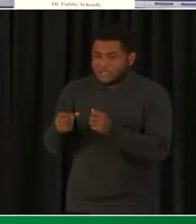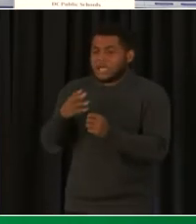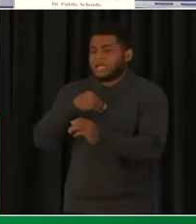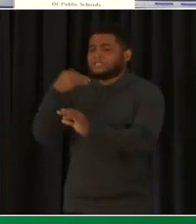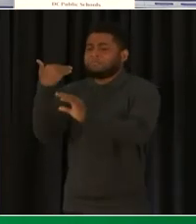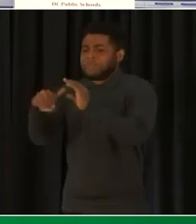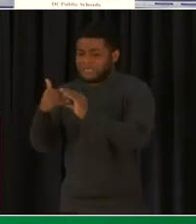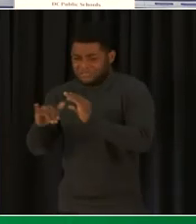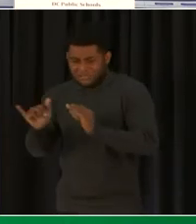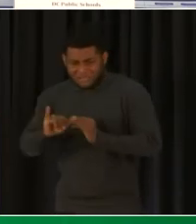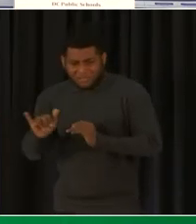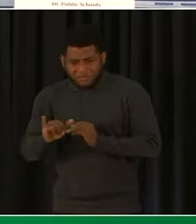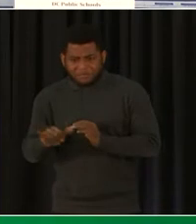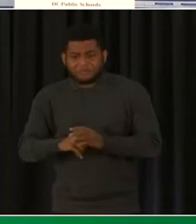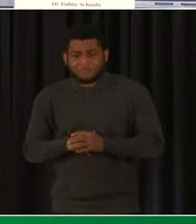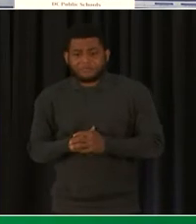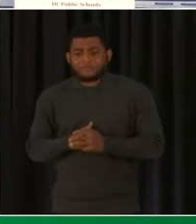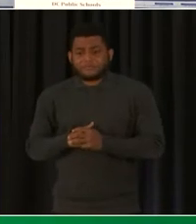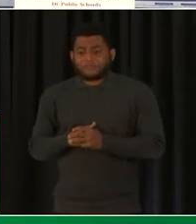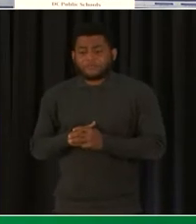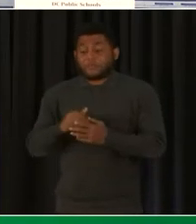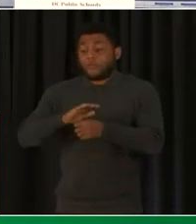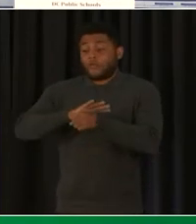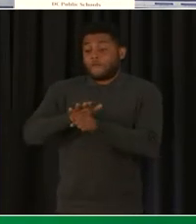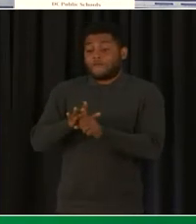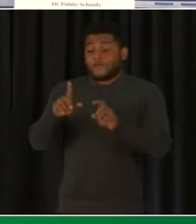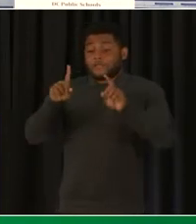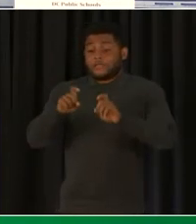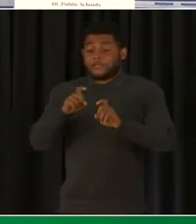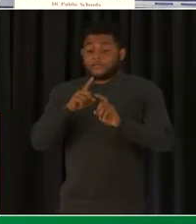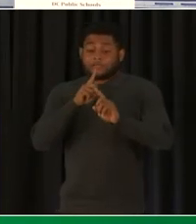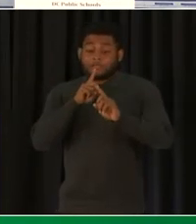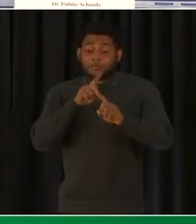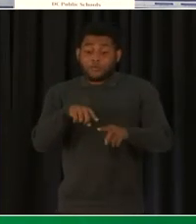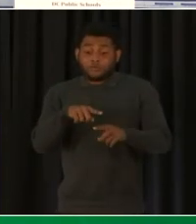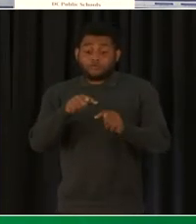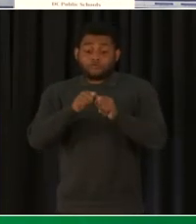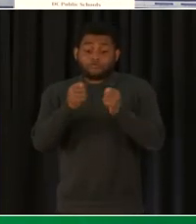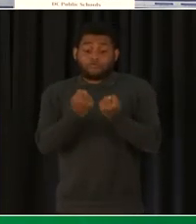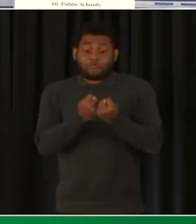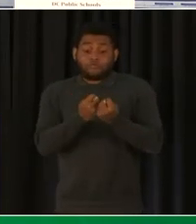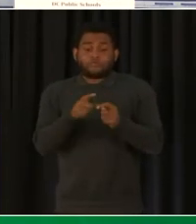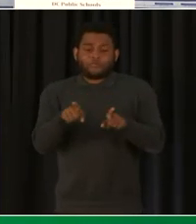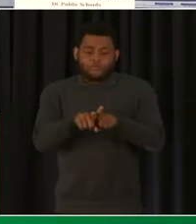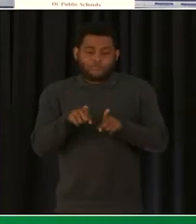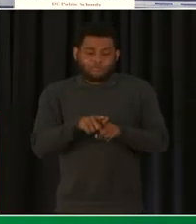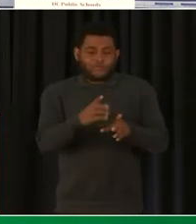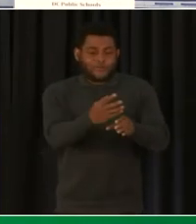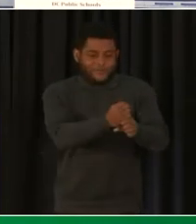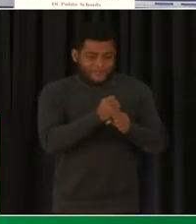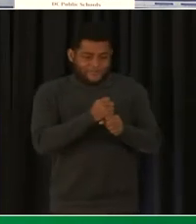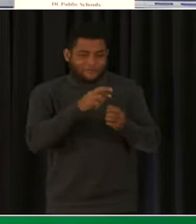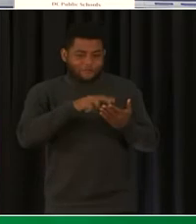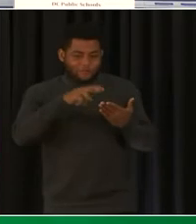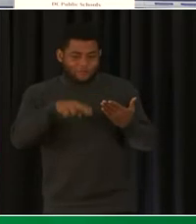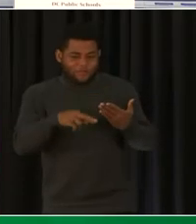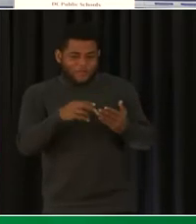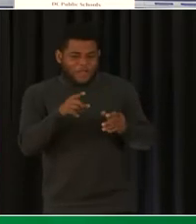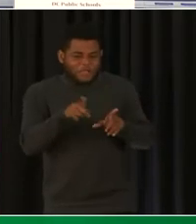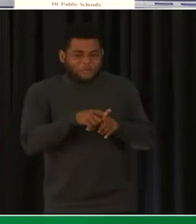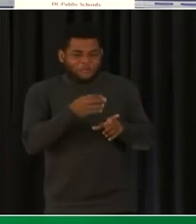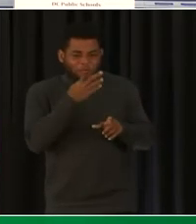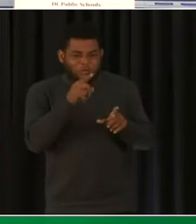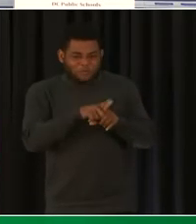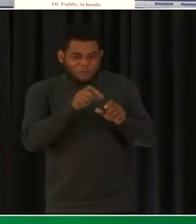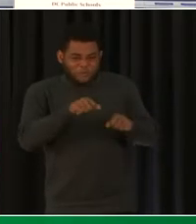Our COVID response team at Central also receives those results as soon as they're available, and we